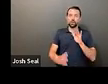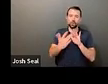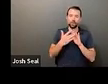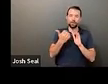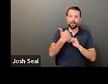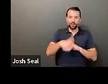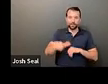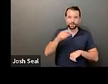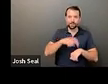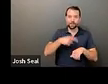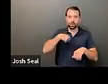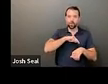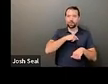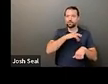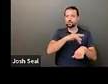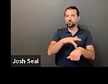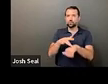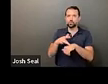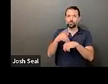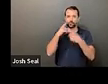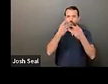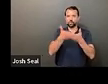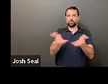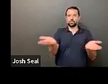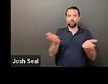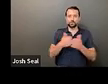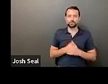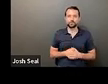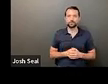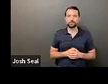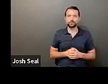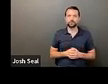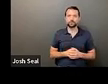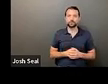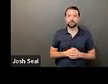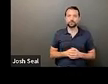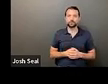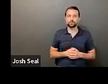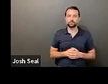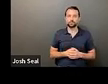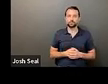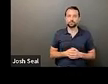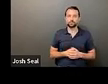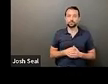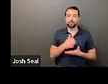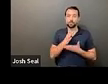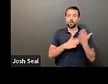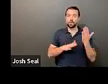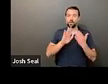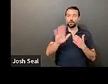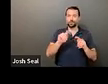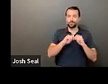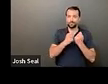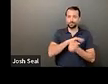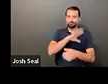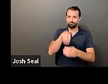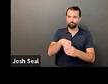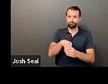access us that way. I am so sorry. I'm tripping over my own tongue because we are your team and we are here to help you. And we want you to know